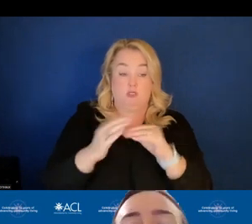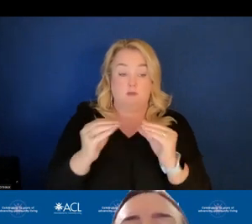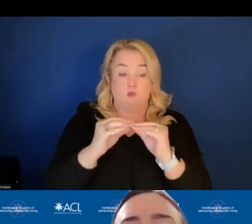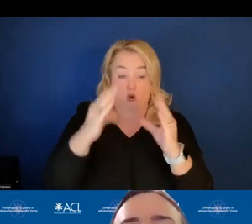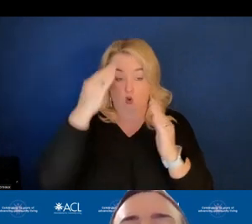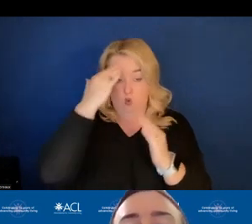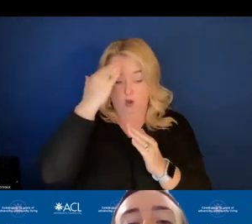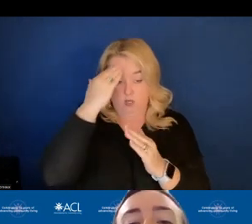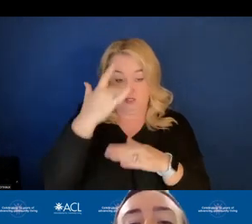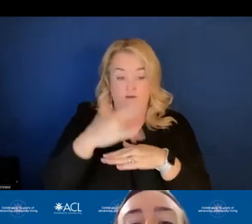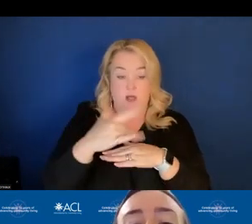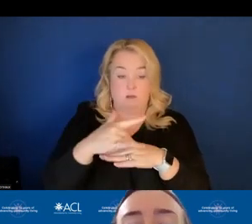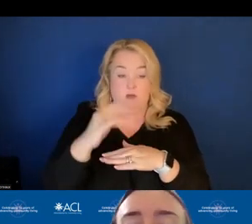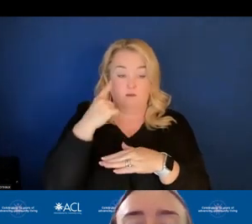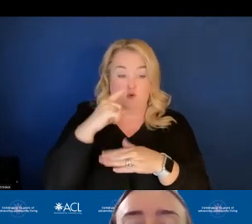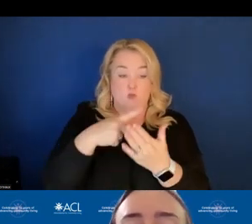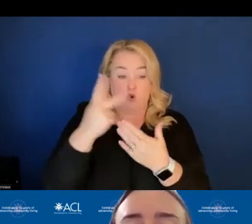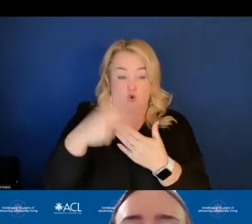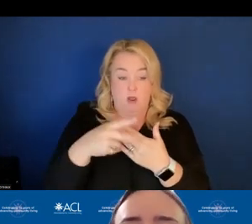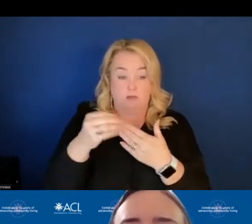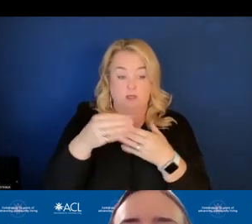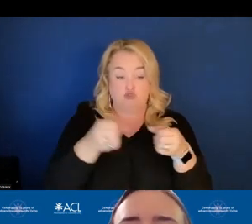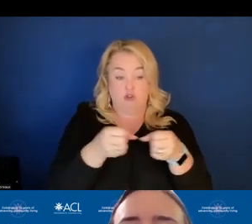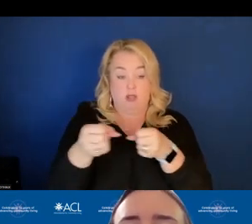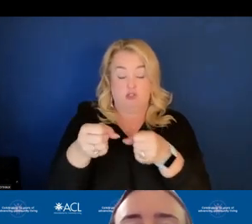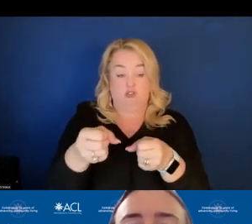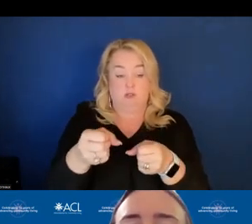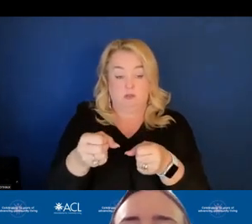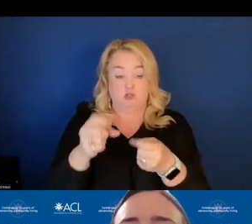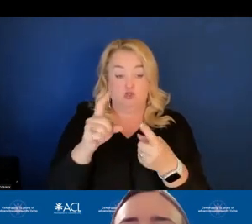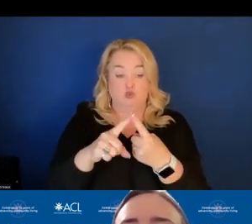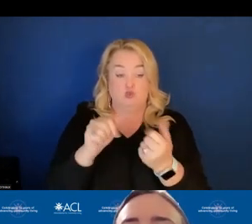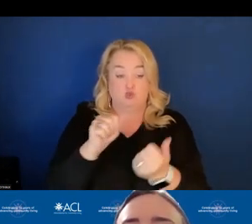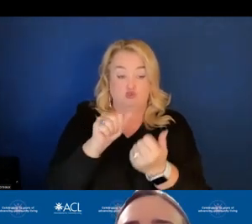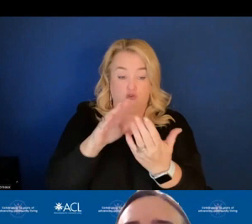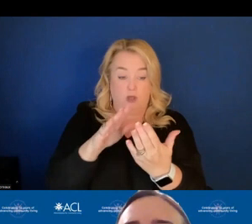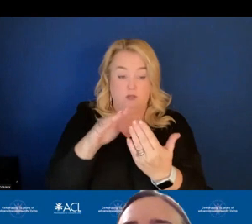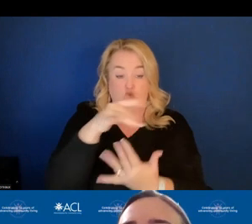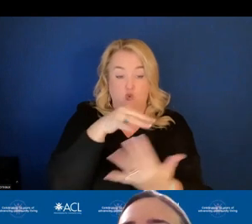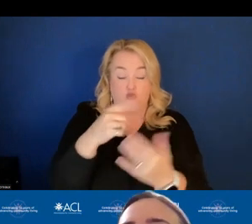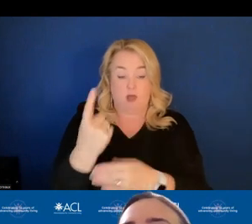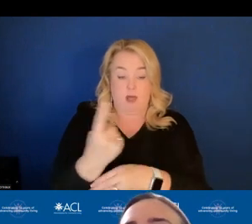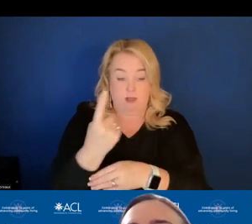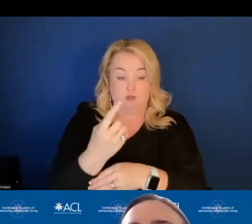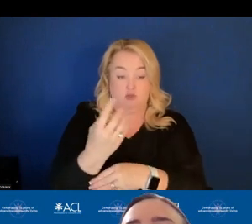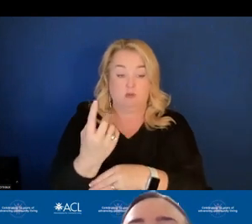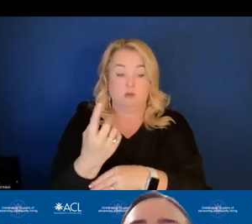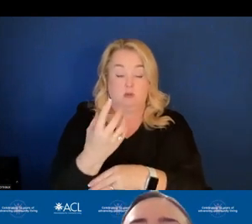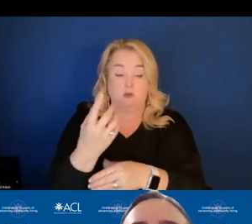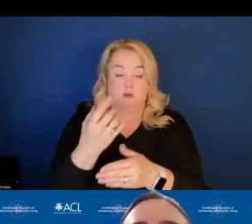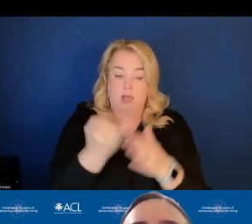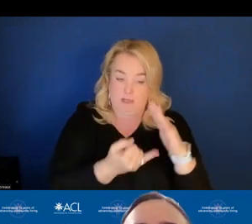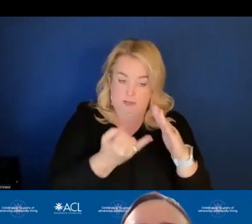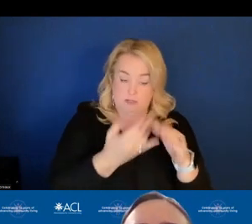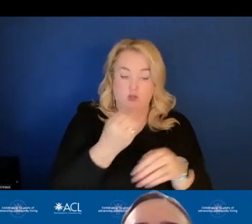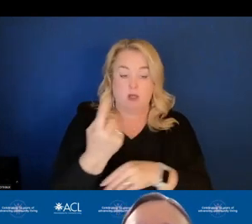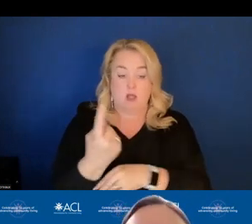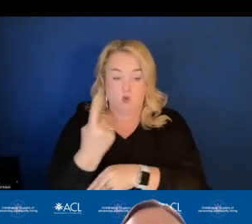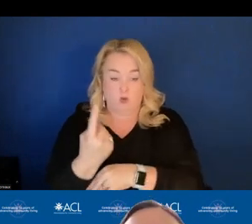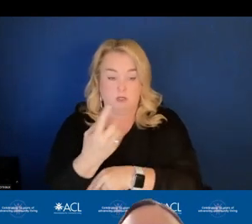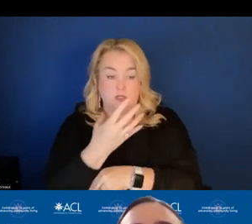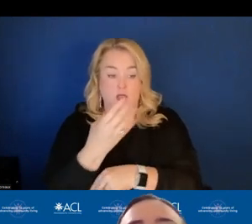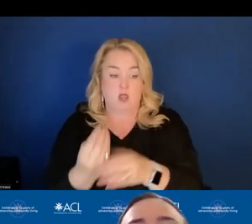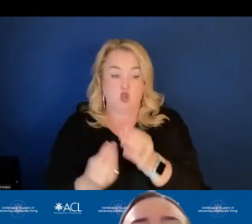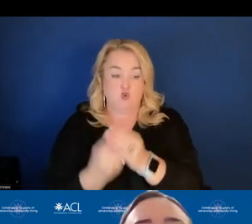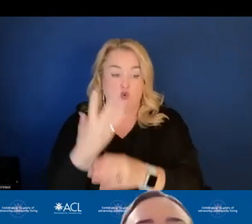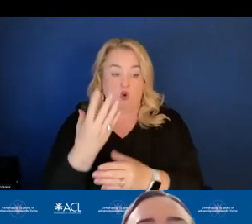the availability of programs and strategies that address social isolation and loneliness and grow social